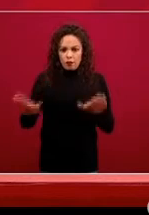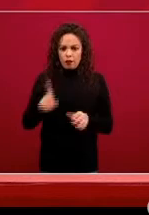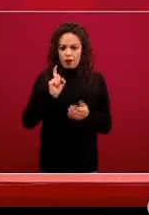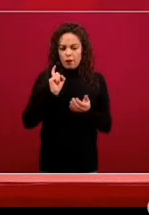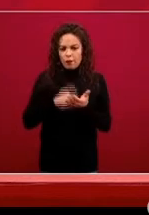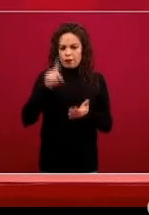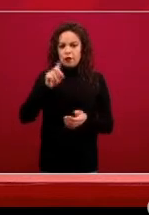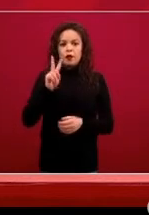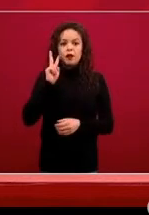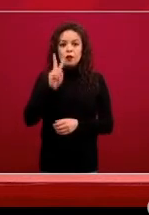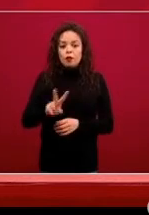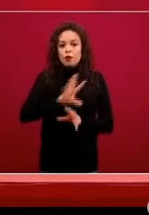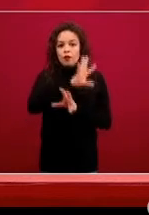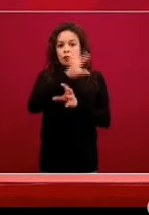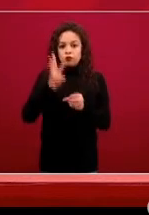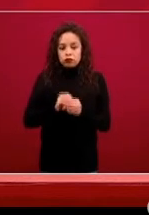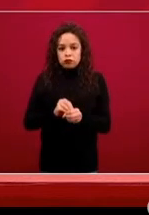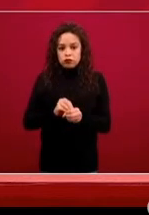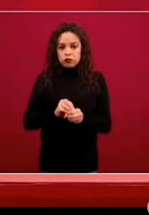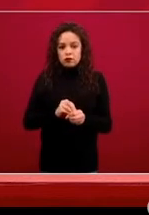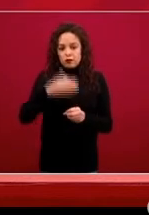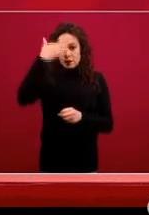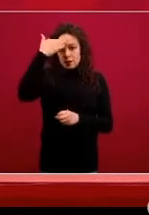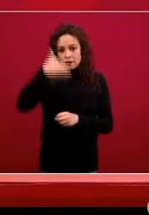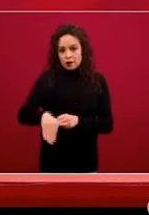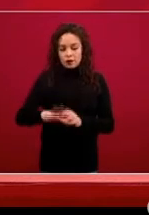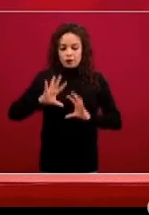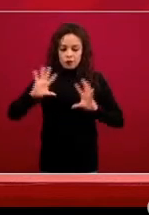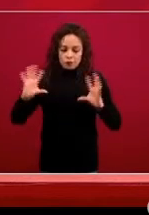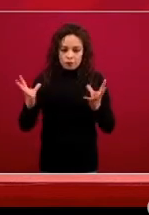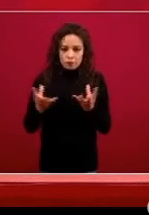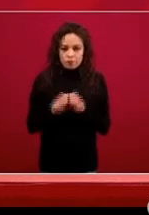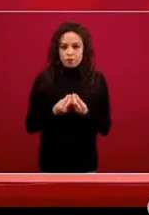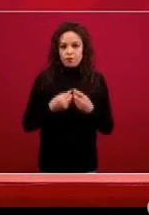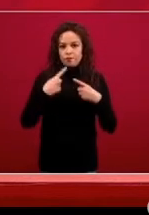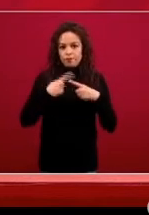All of these data can be downloaded from the official website,